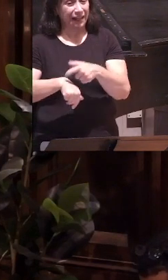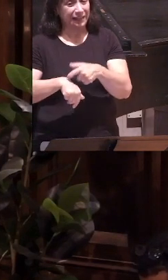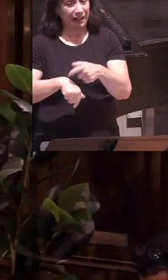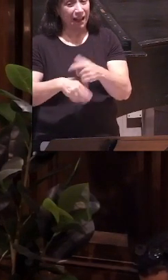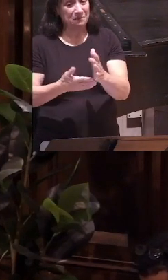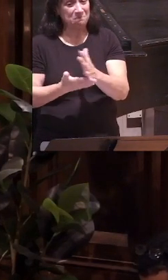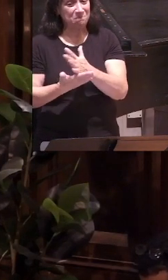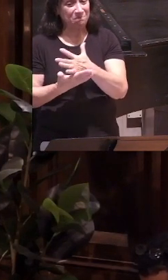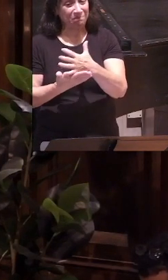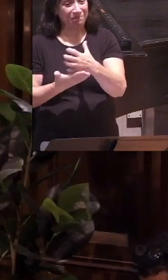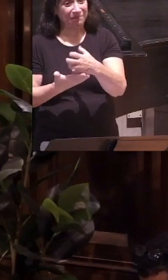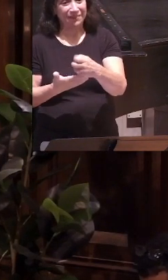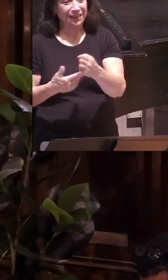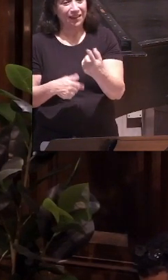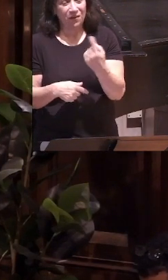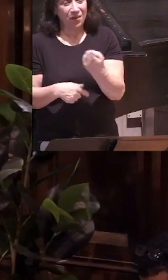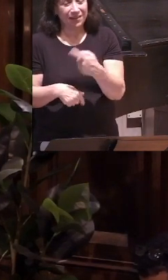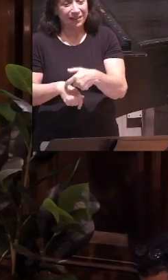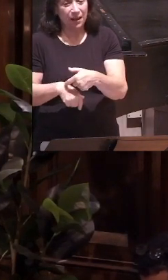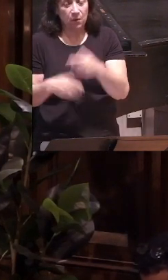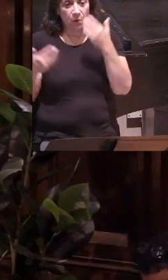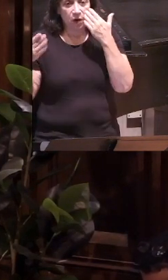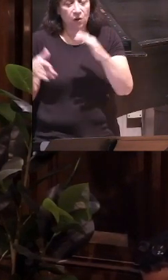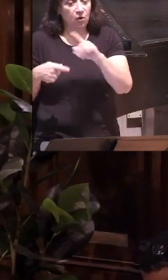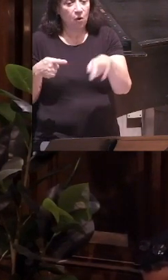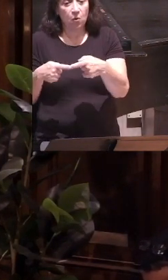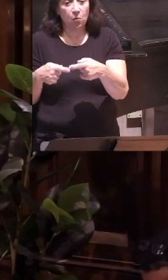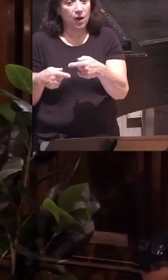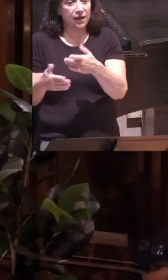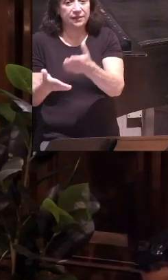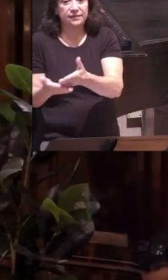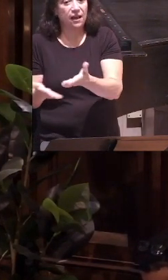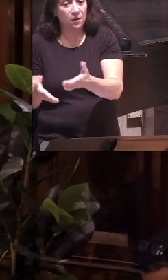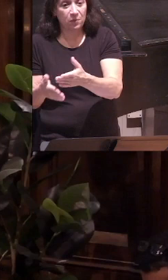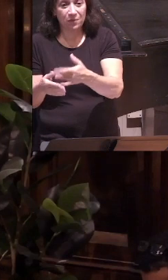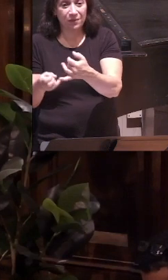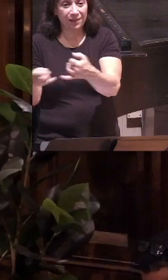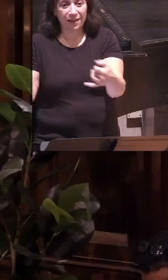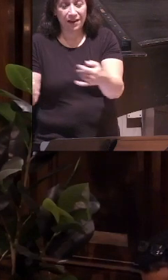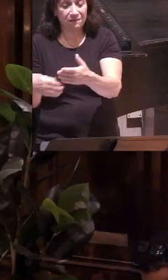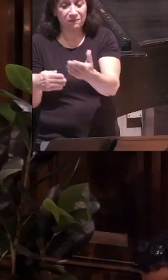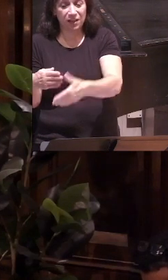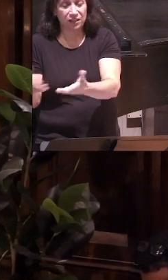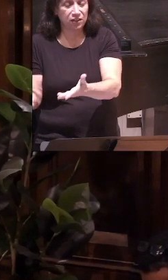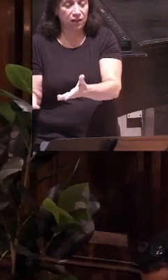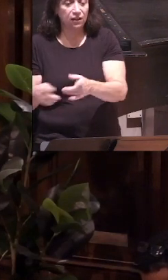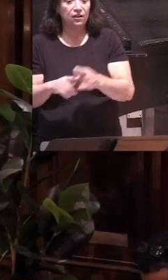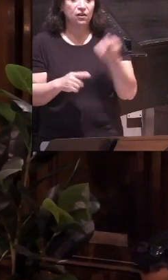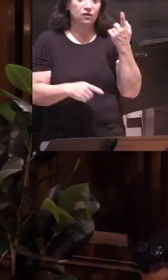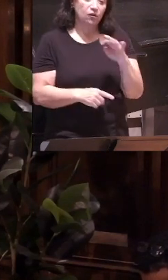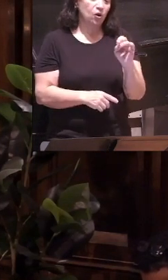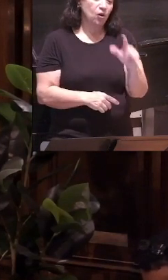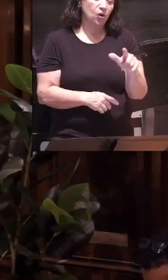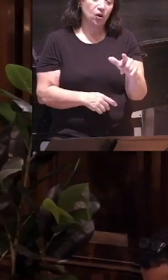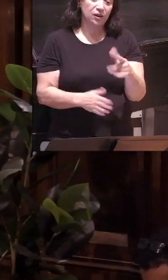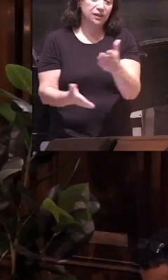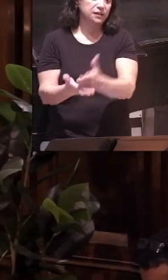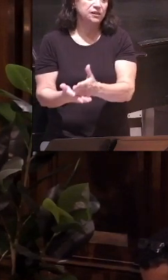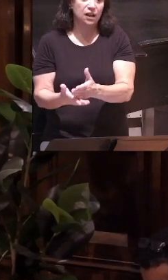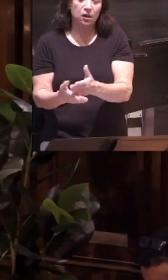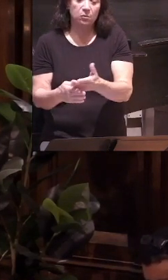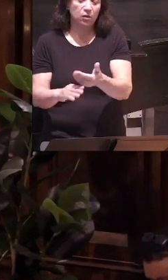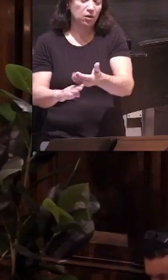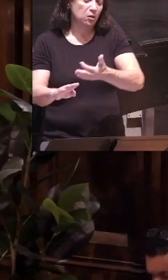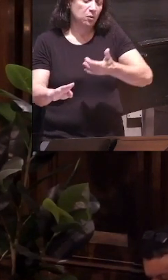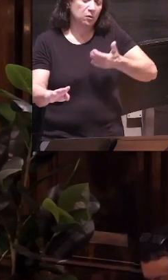the time, and we don't know when it's going to stop. For Earl, it stopped